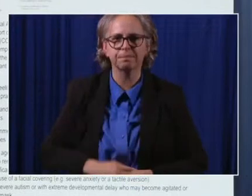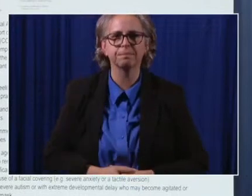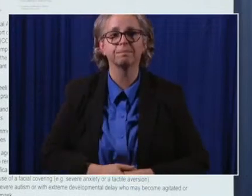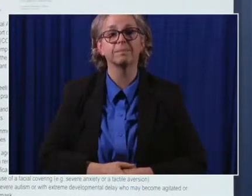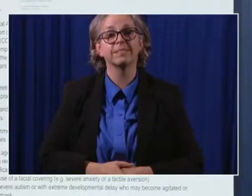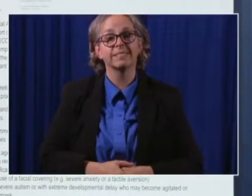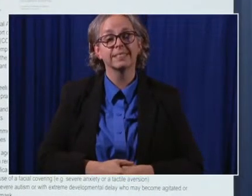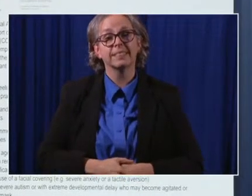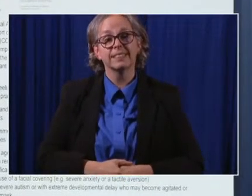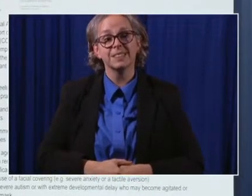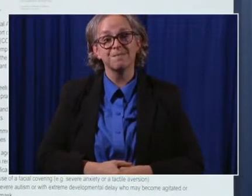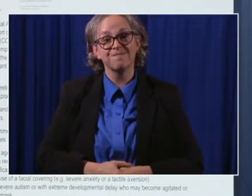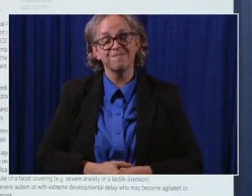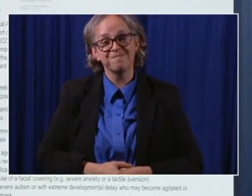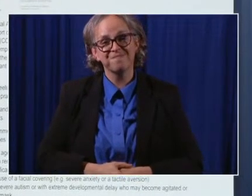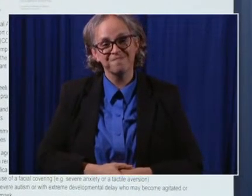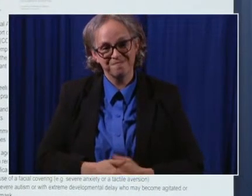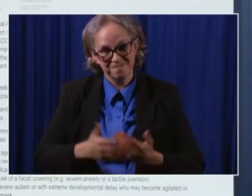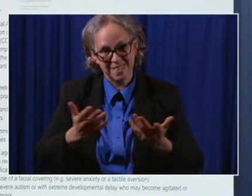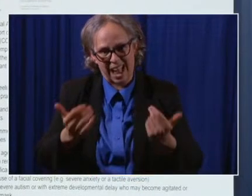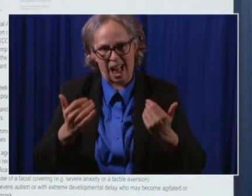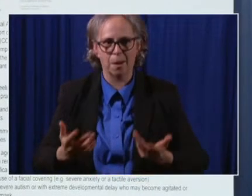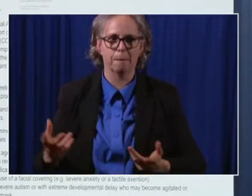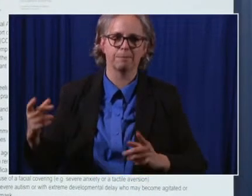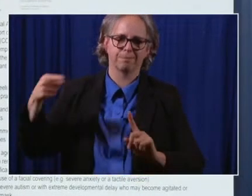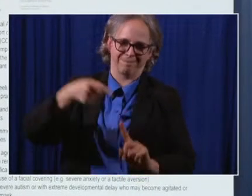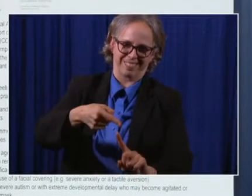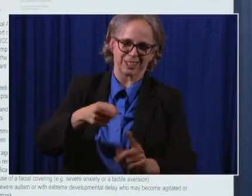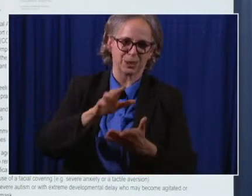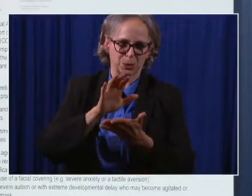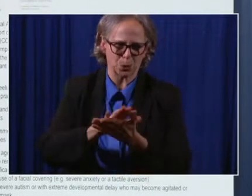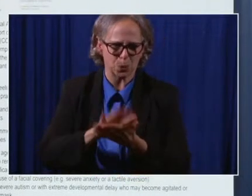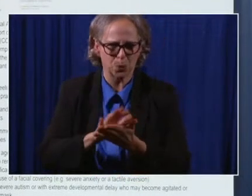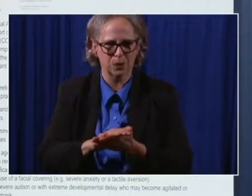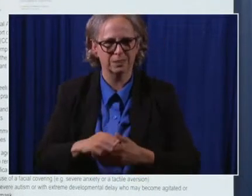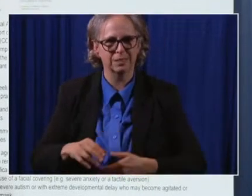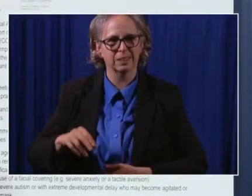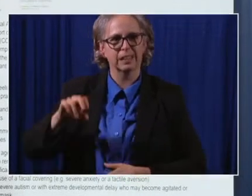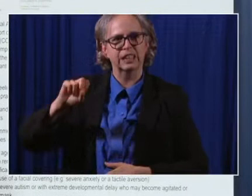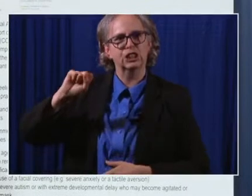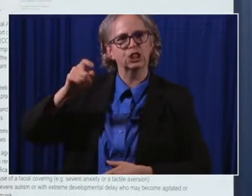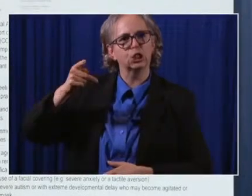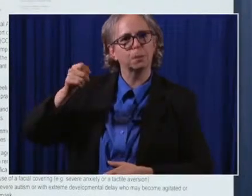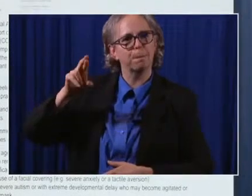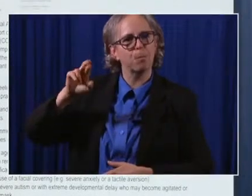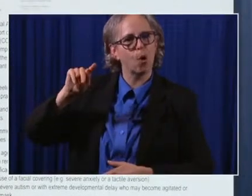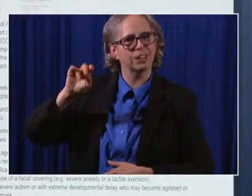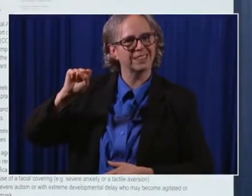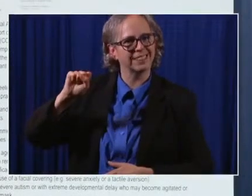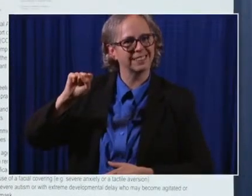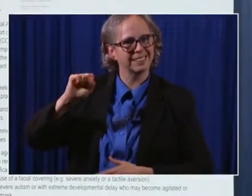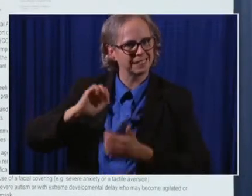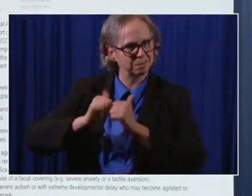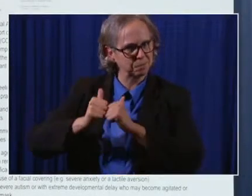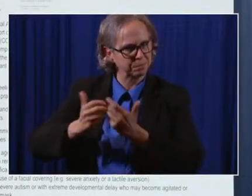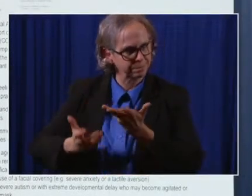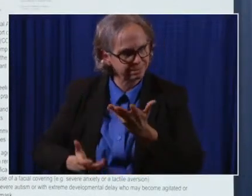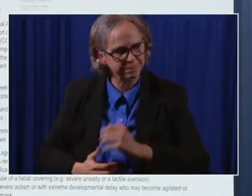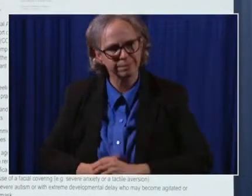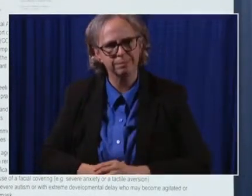another related topic, and that is sports. Let me just talk for a moment, and then I'm going to throw it over to the Lieutenant Governor.